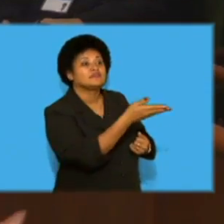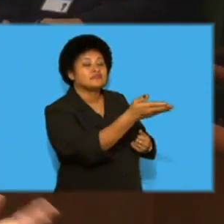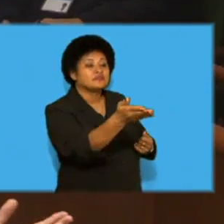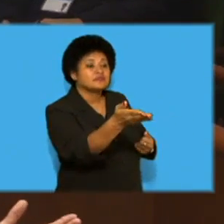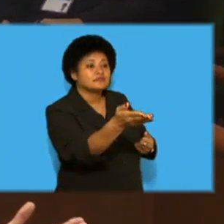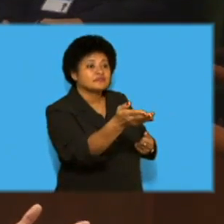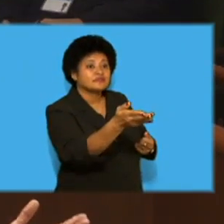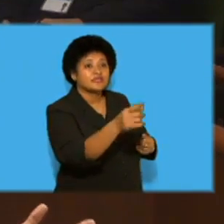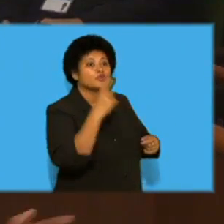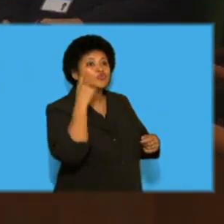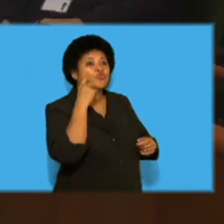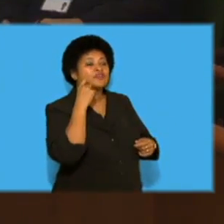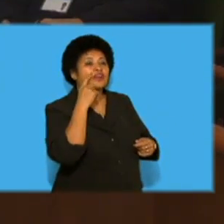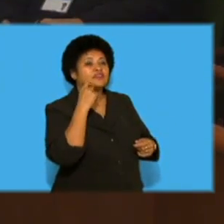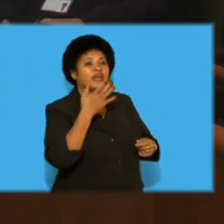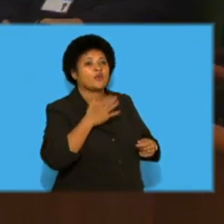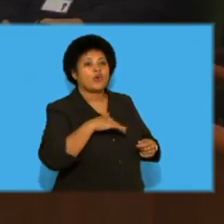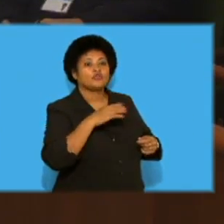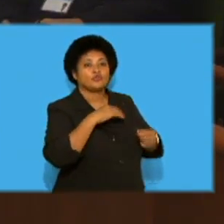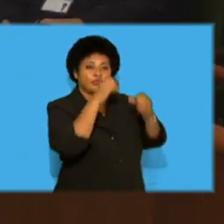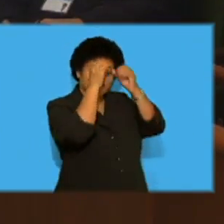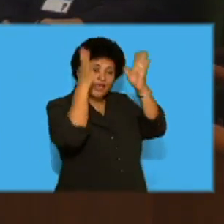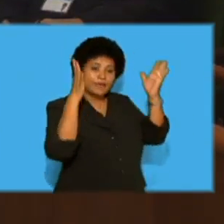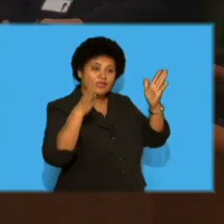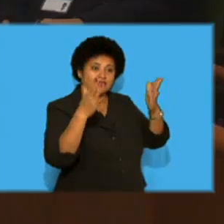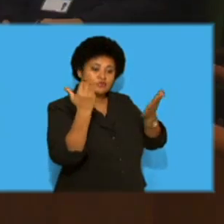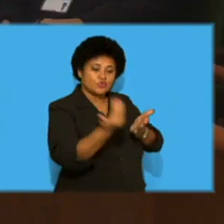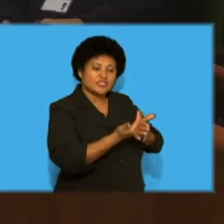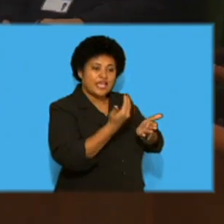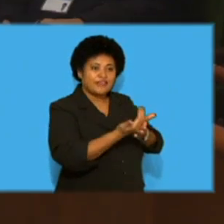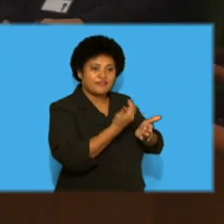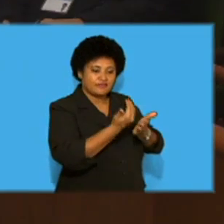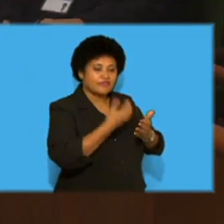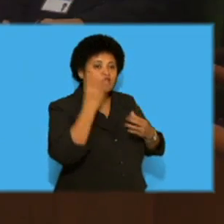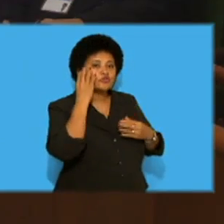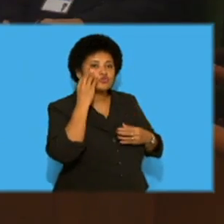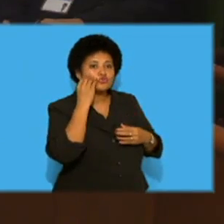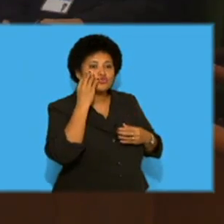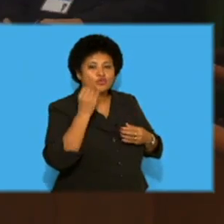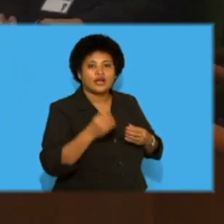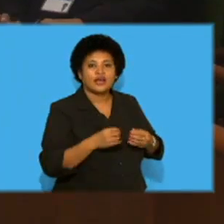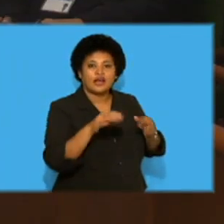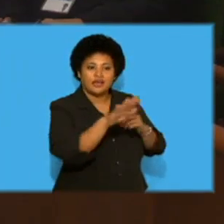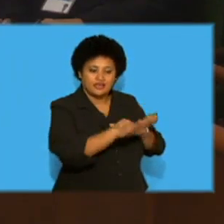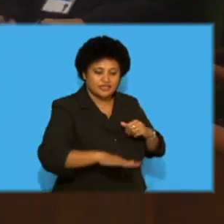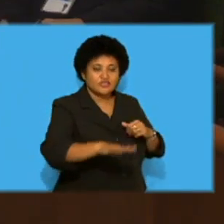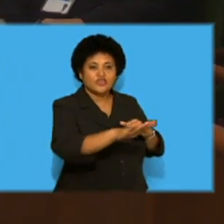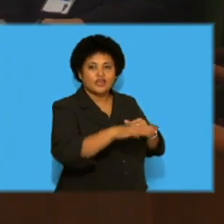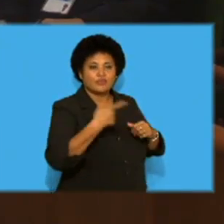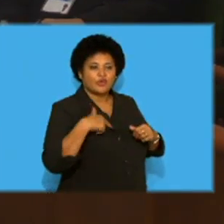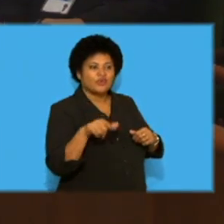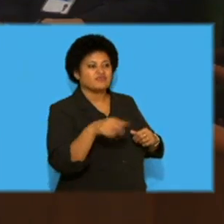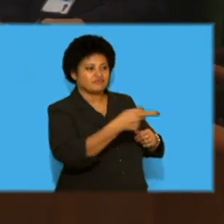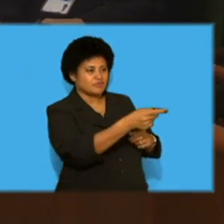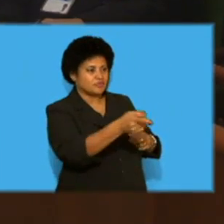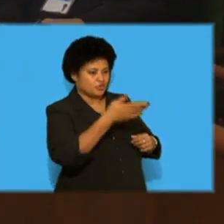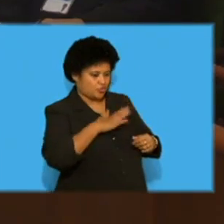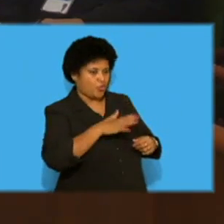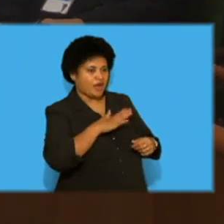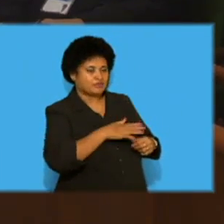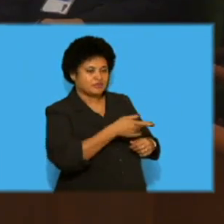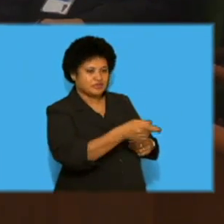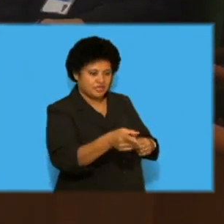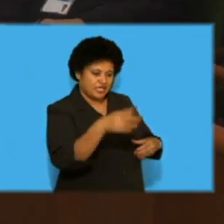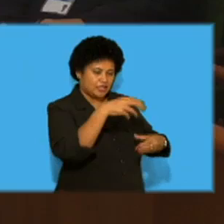the saviors of the sugarcane industry. They are suddenly the saviors of the sugarcane industry because it politically suits them. Because